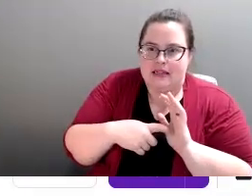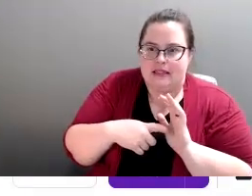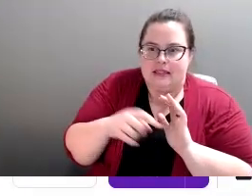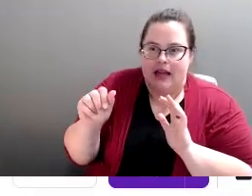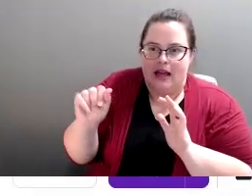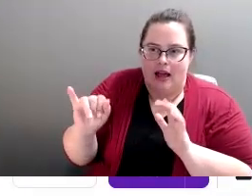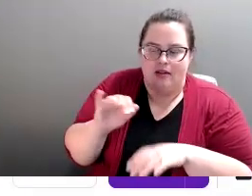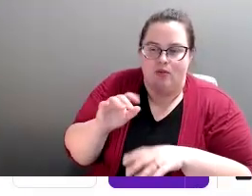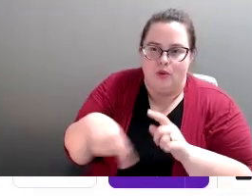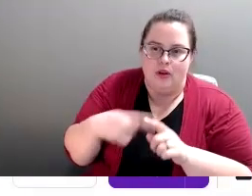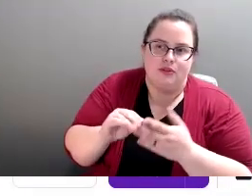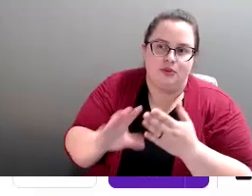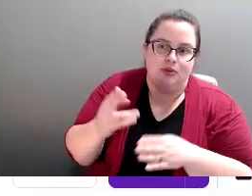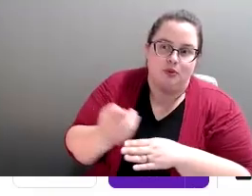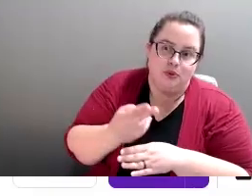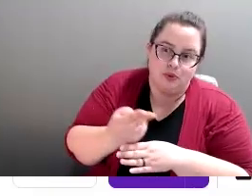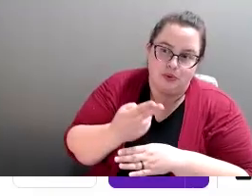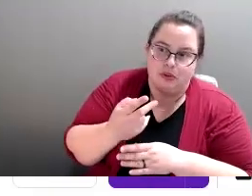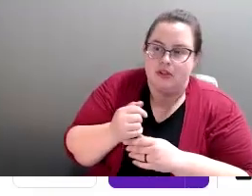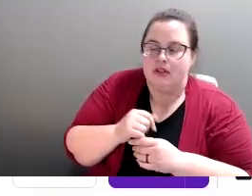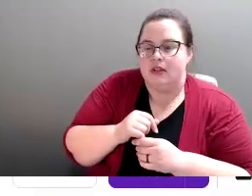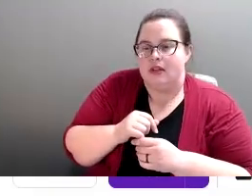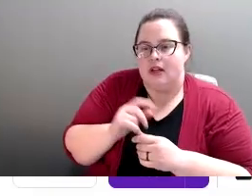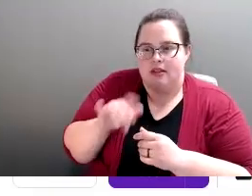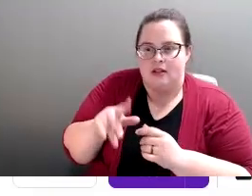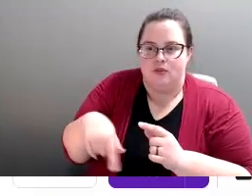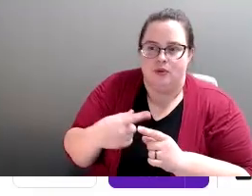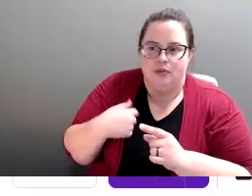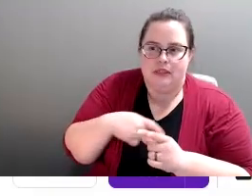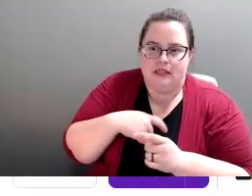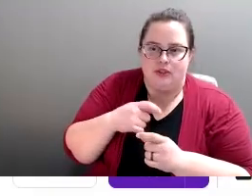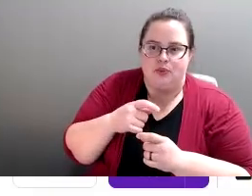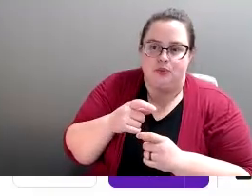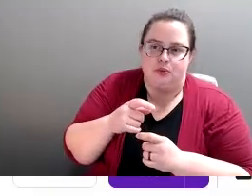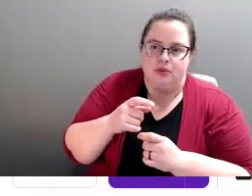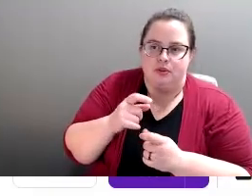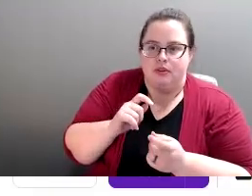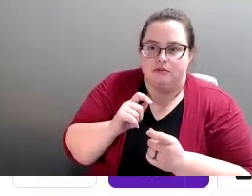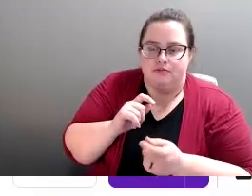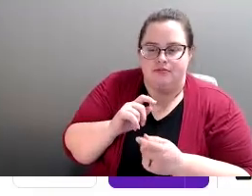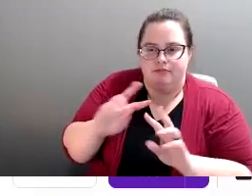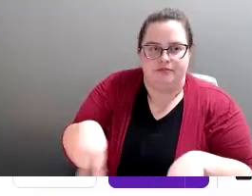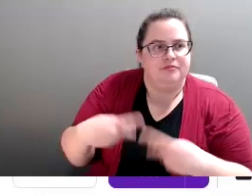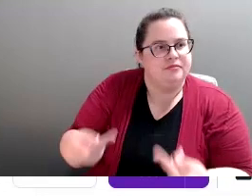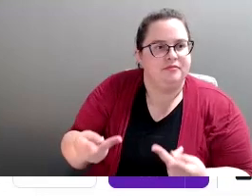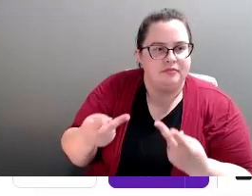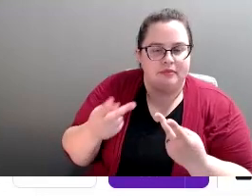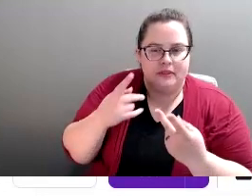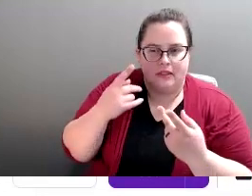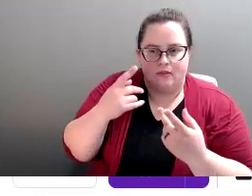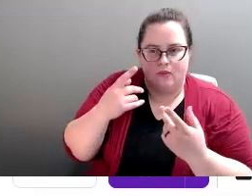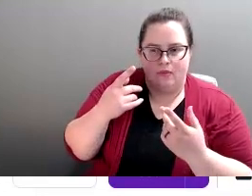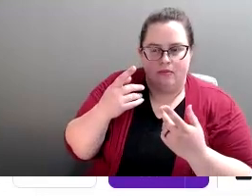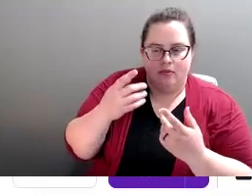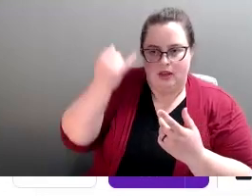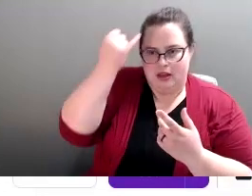AI when students are using it. And I think this is where we need to start flipping the script or at least rethinking what we're trying to accomplish